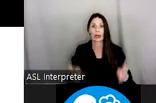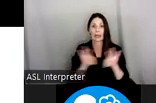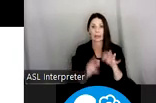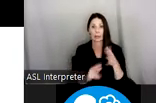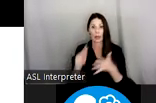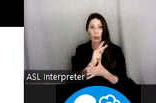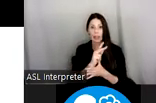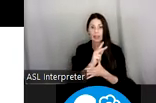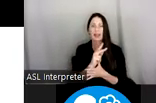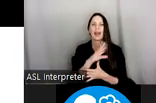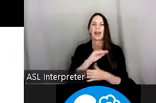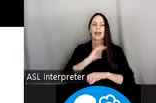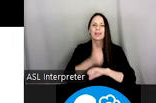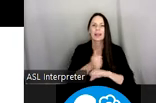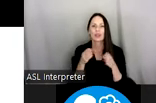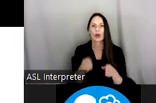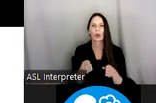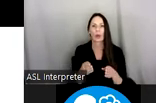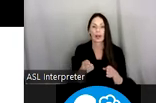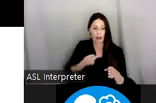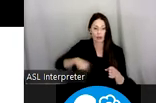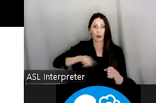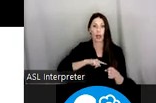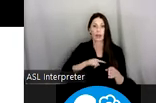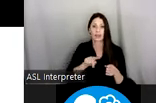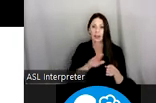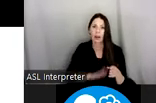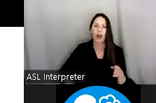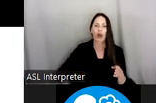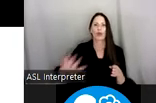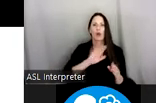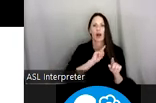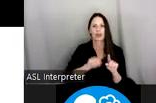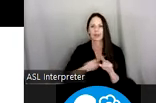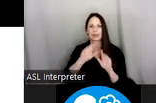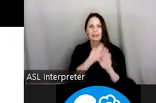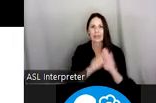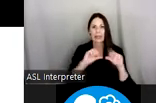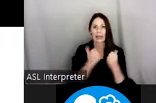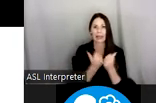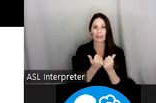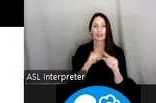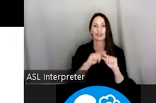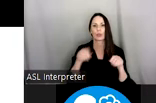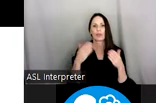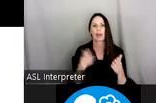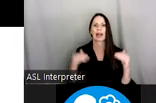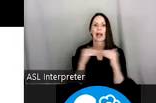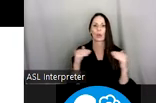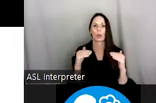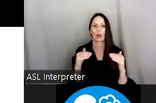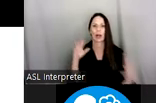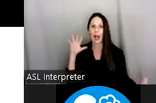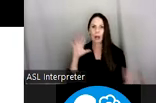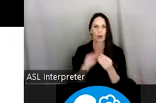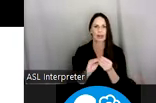a way for us across state agencies to provide equitable and comprehensive services. This